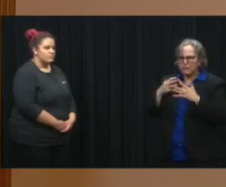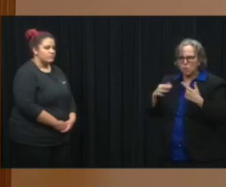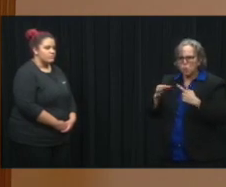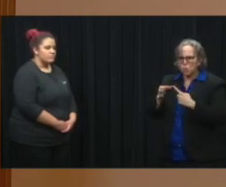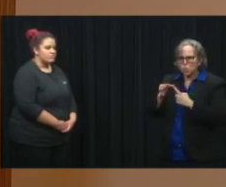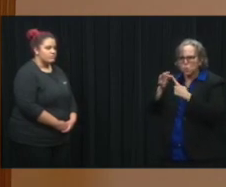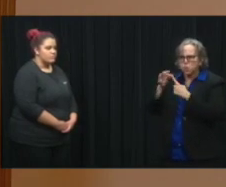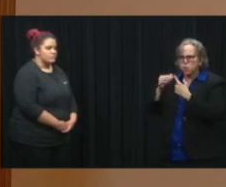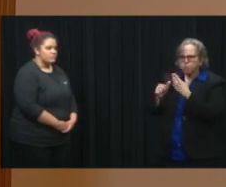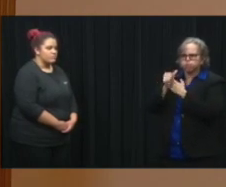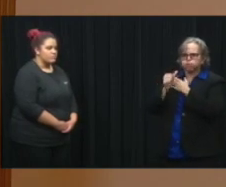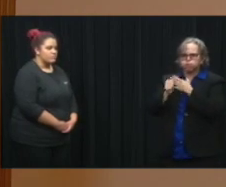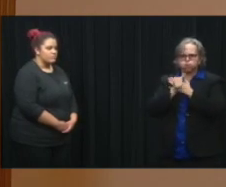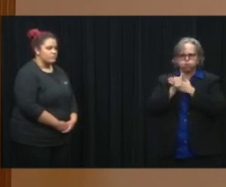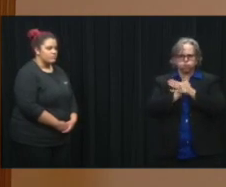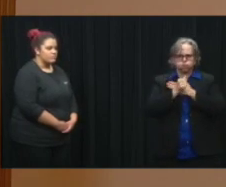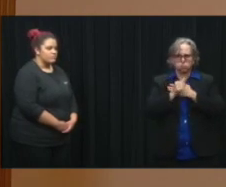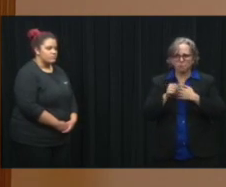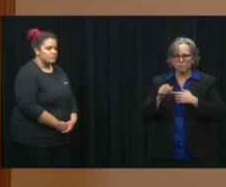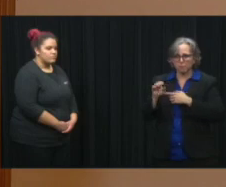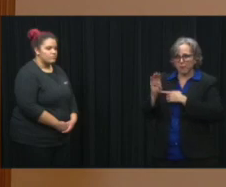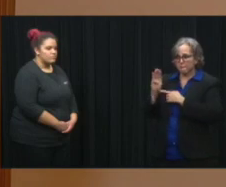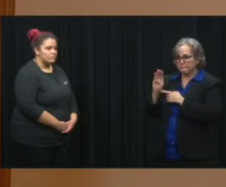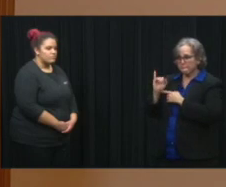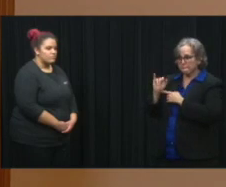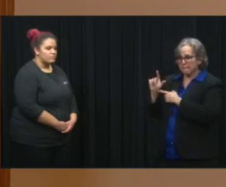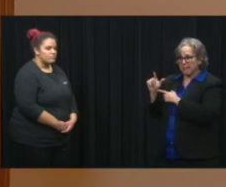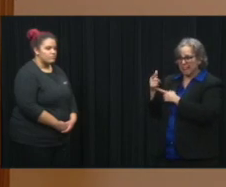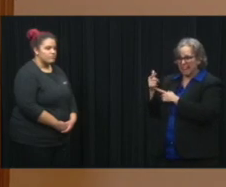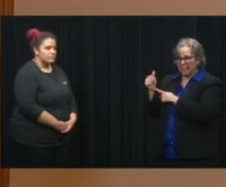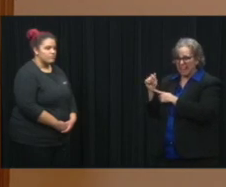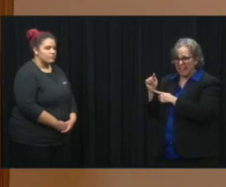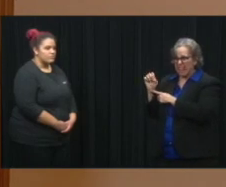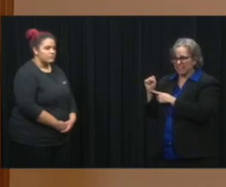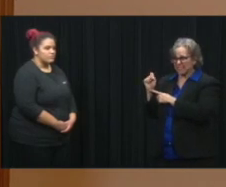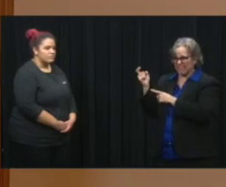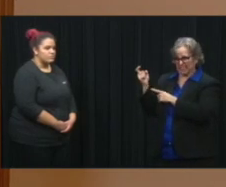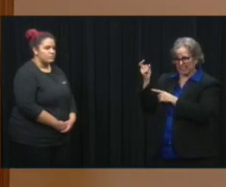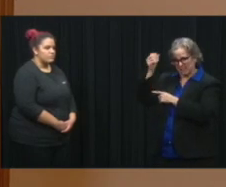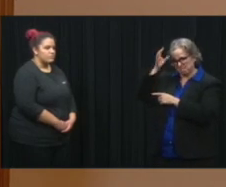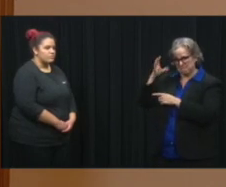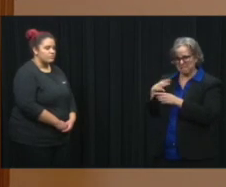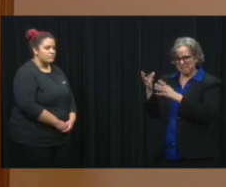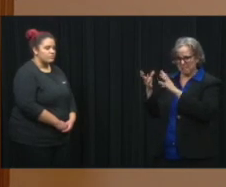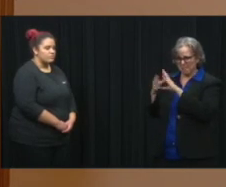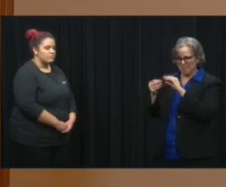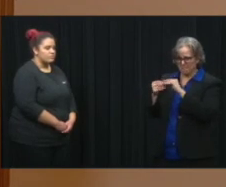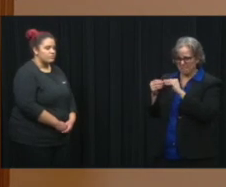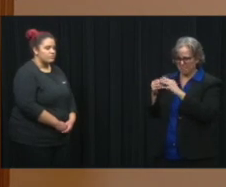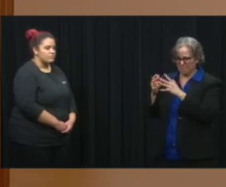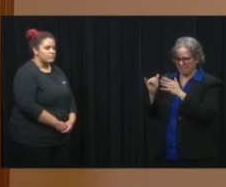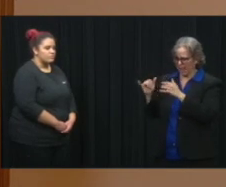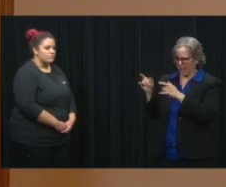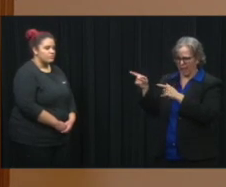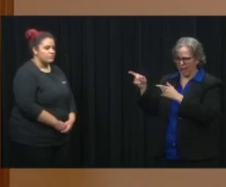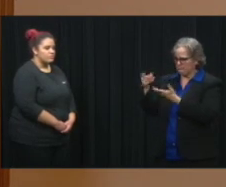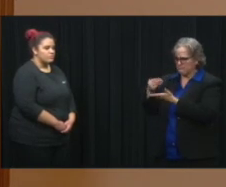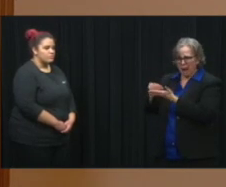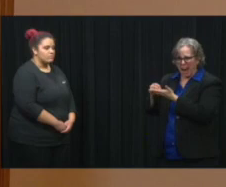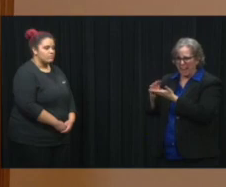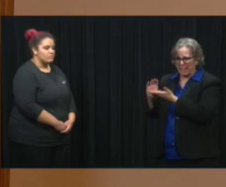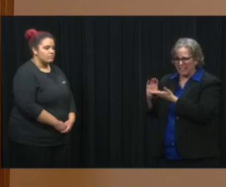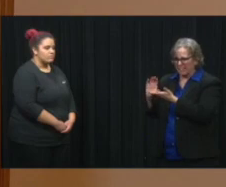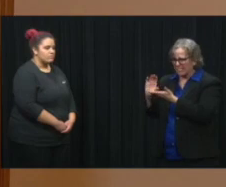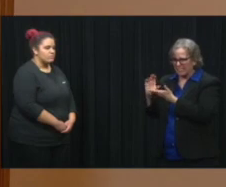Foundation, where they have spent their whole fortune really building out the prevention of these sorts of things and their work